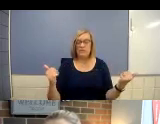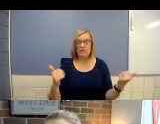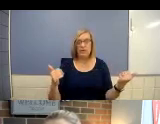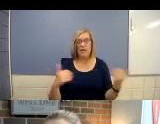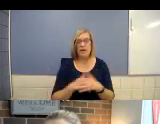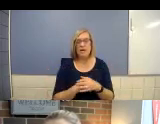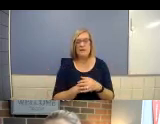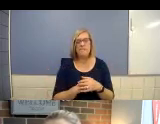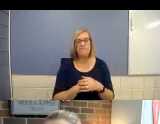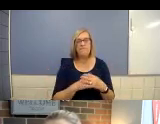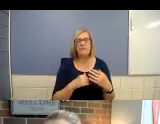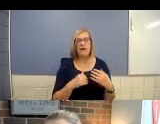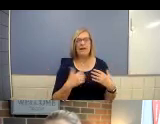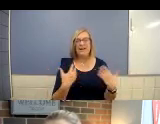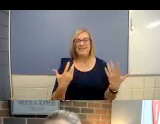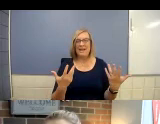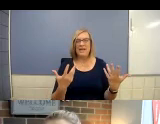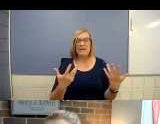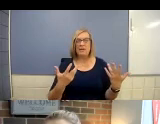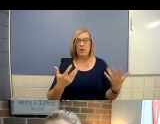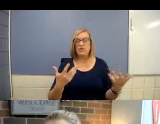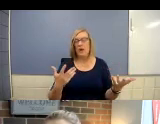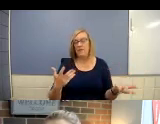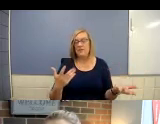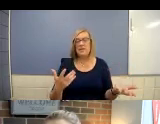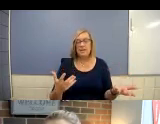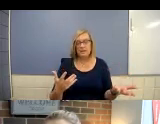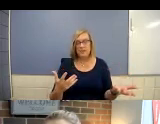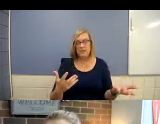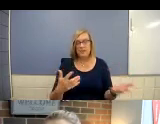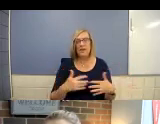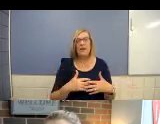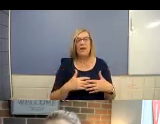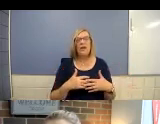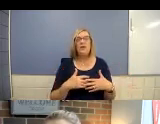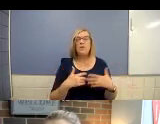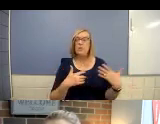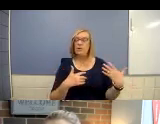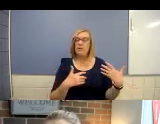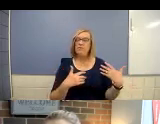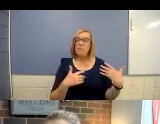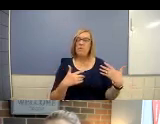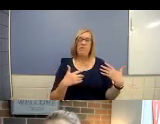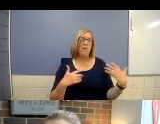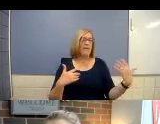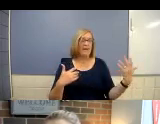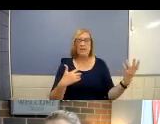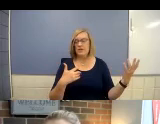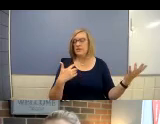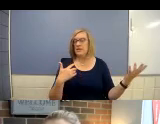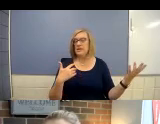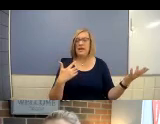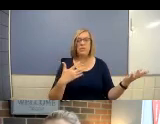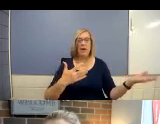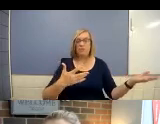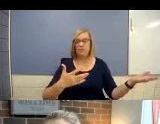types of interpreting. I like to say, once you have the skills, you can work for 4 or 5 years